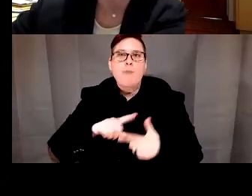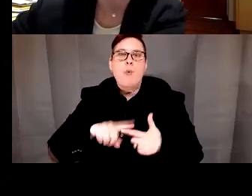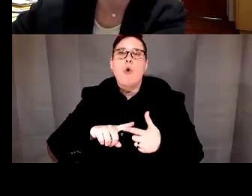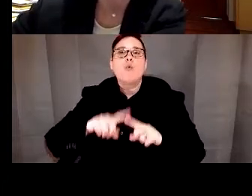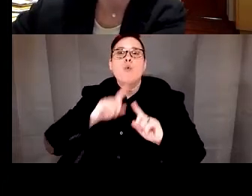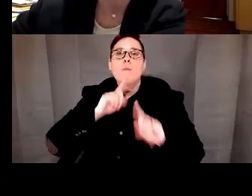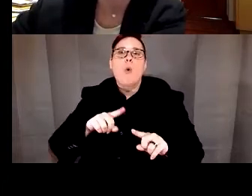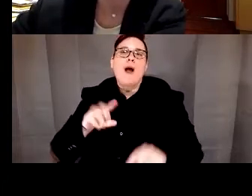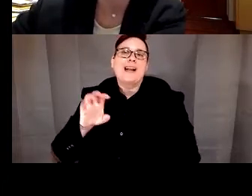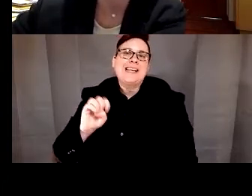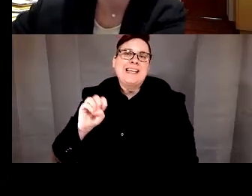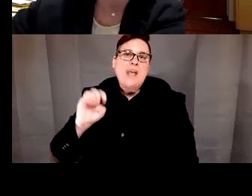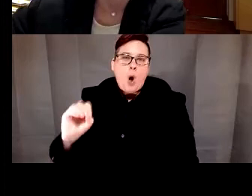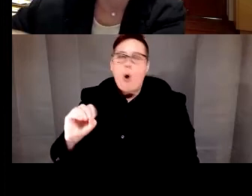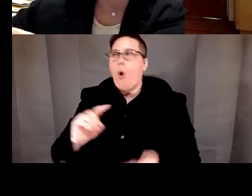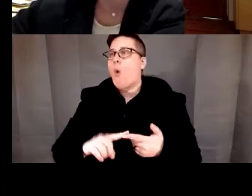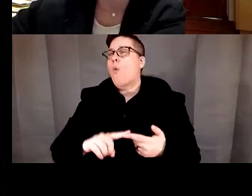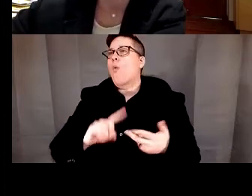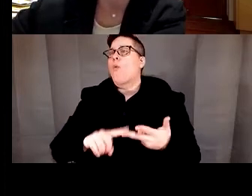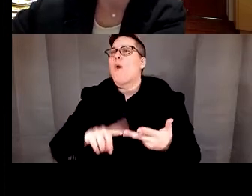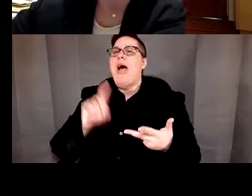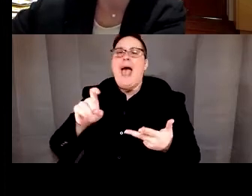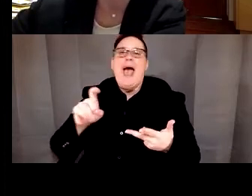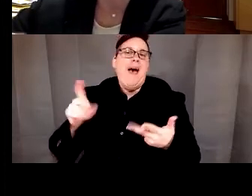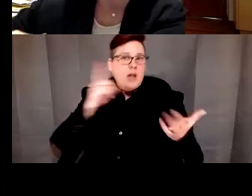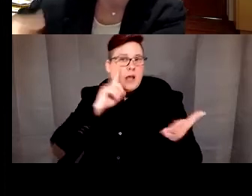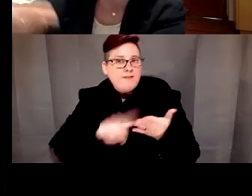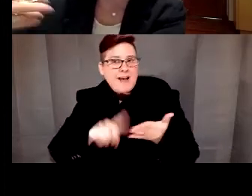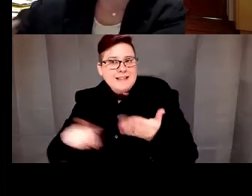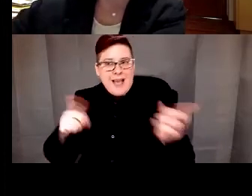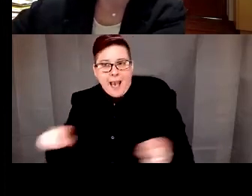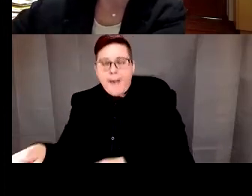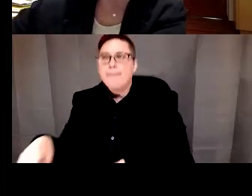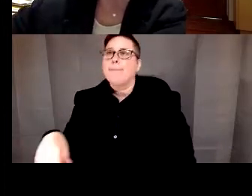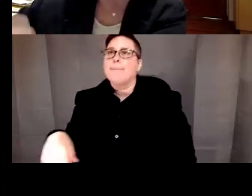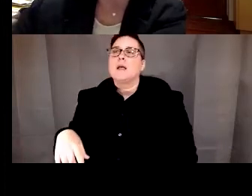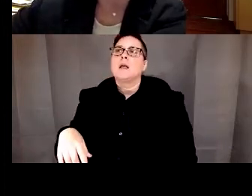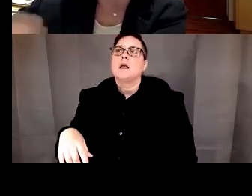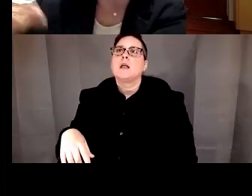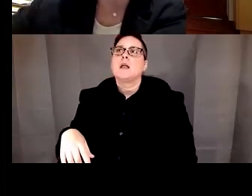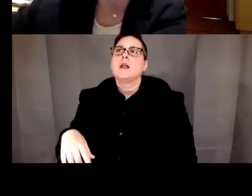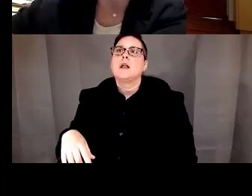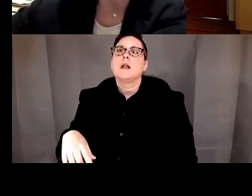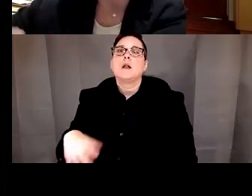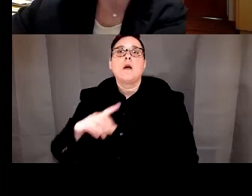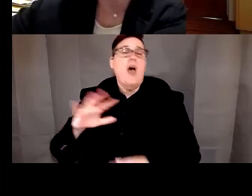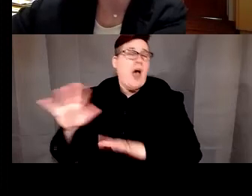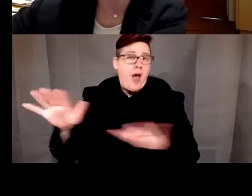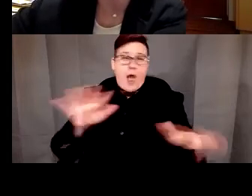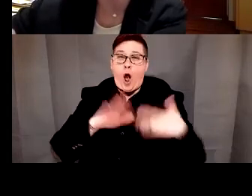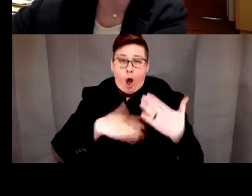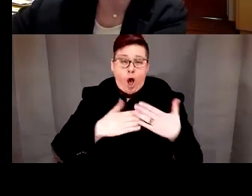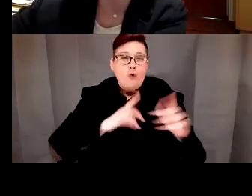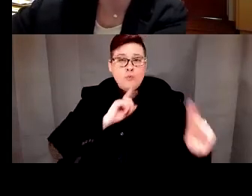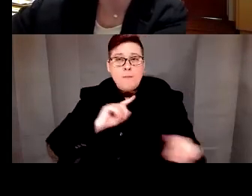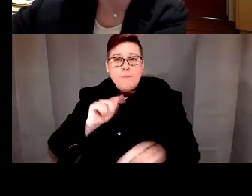the Equal Opportunity Office, there's an investigator. And in all these reports,